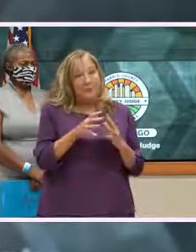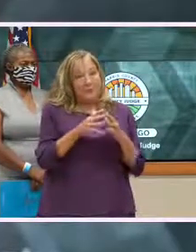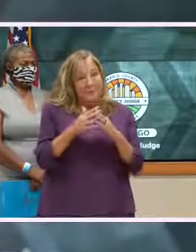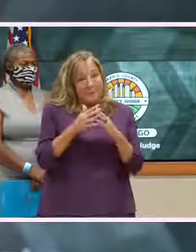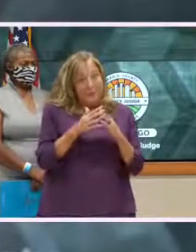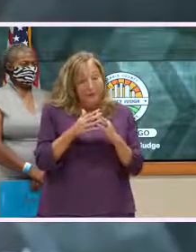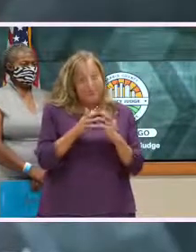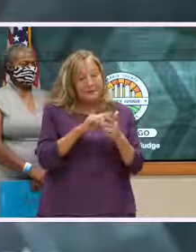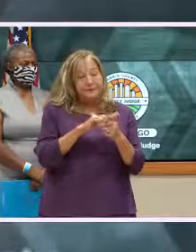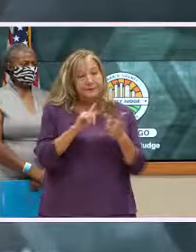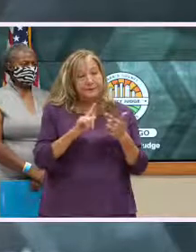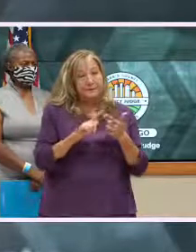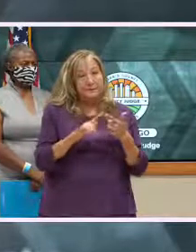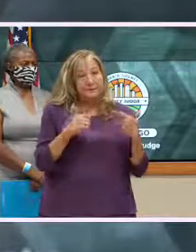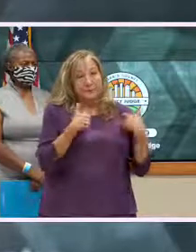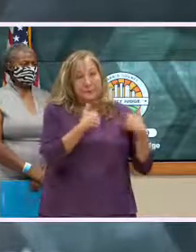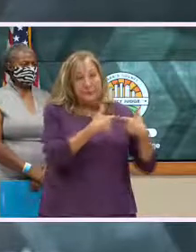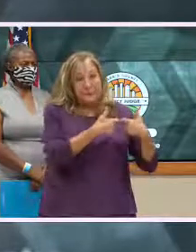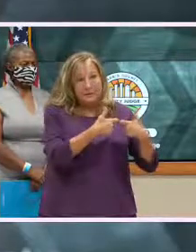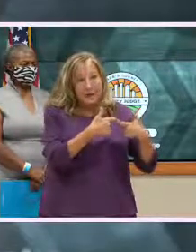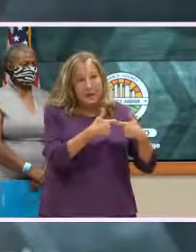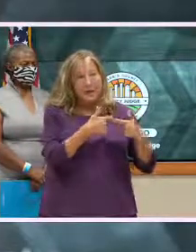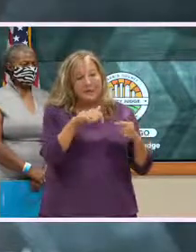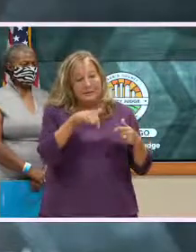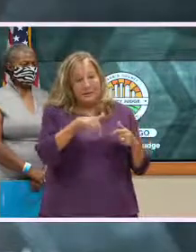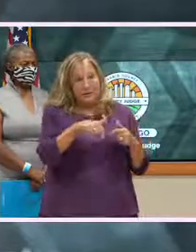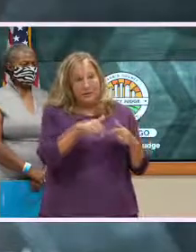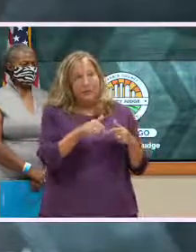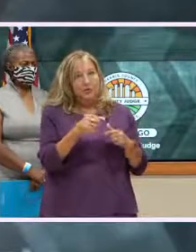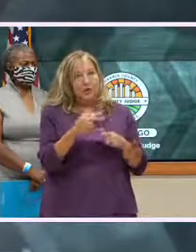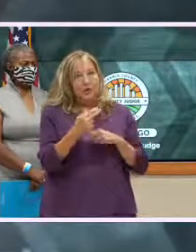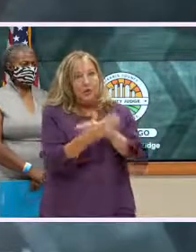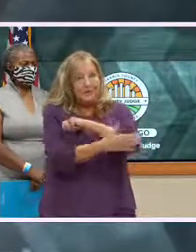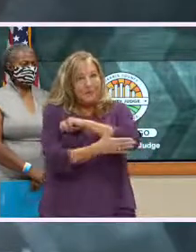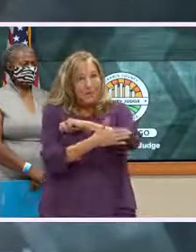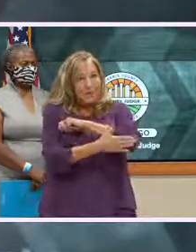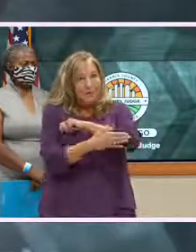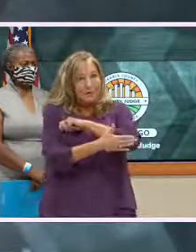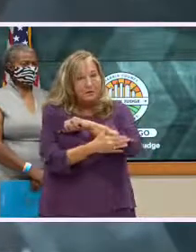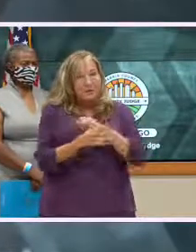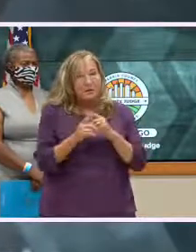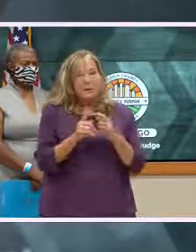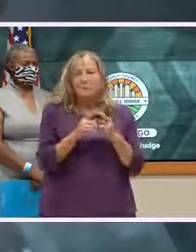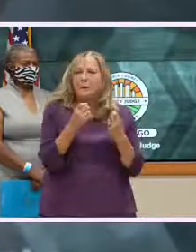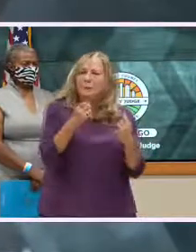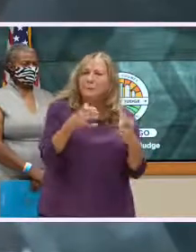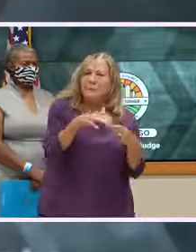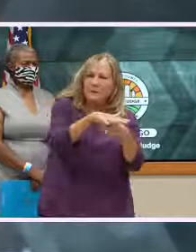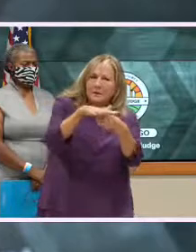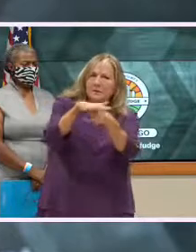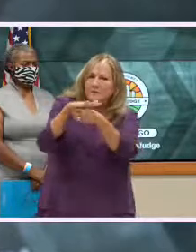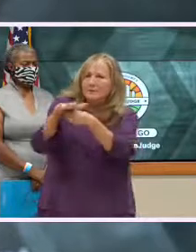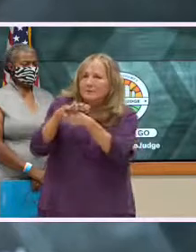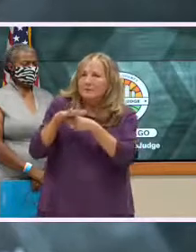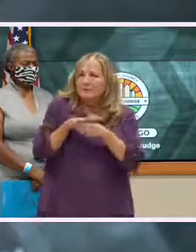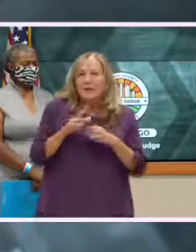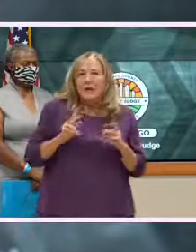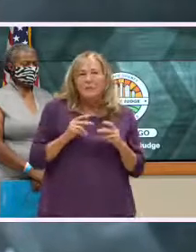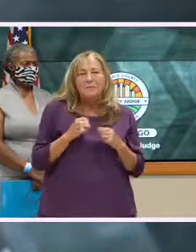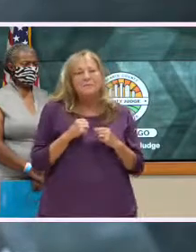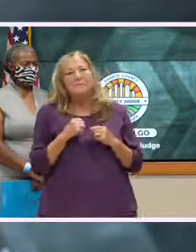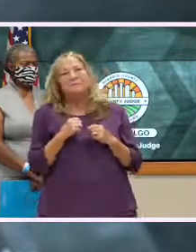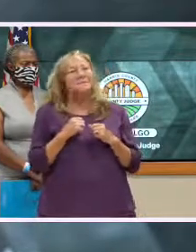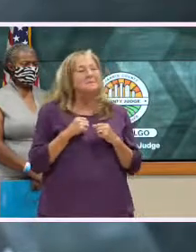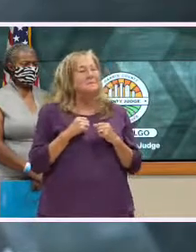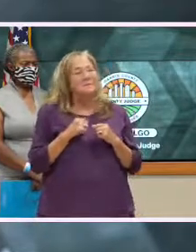followed by the Hispanic community here in Harris County, but really all communities have residents that are just